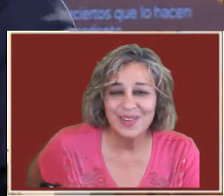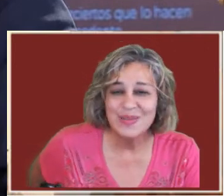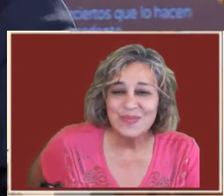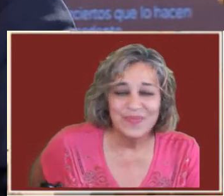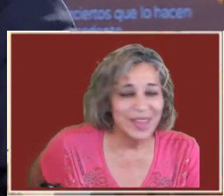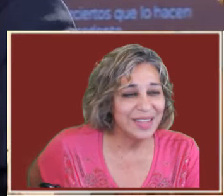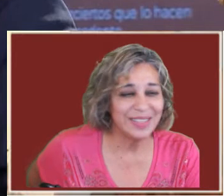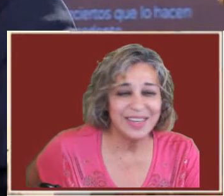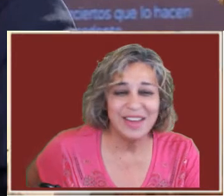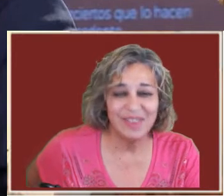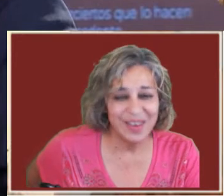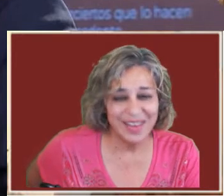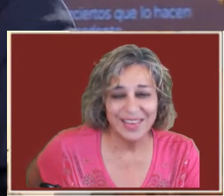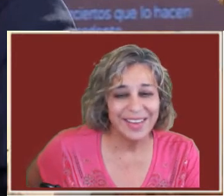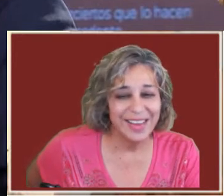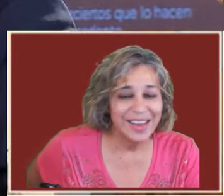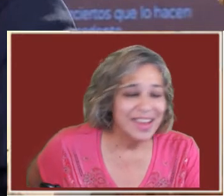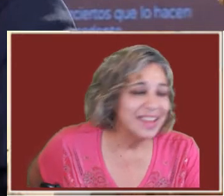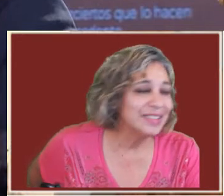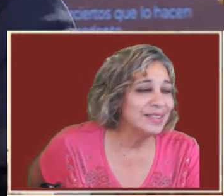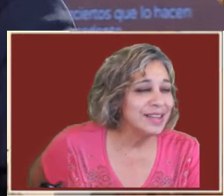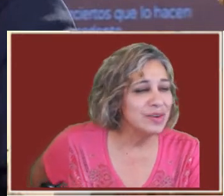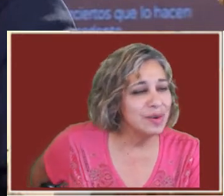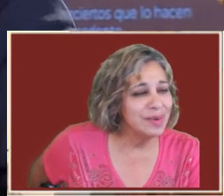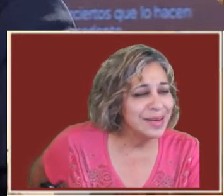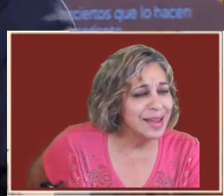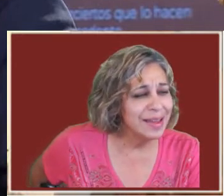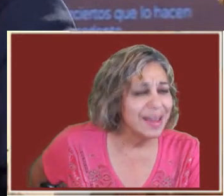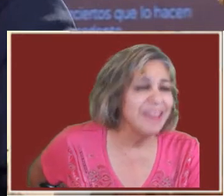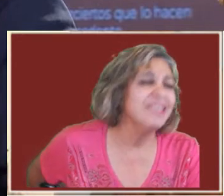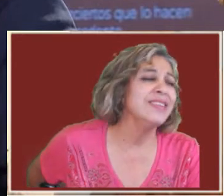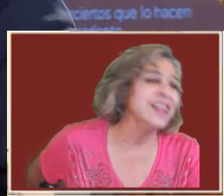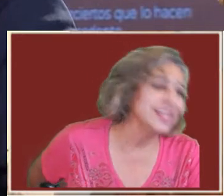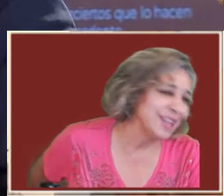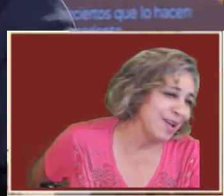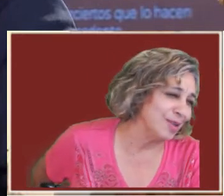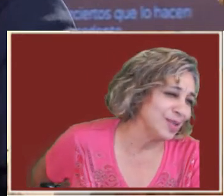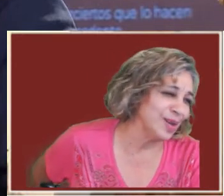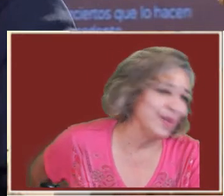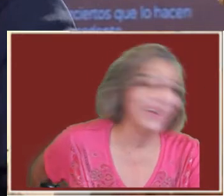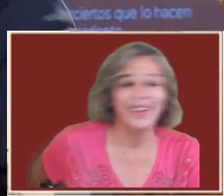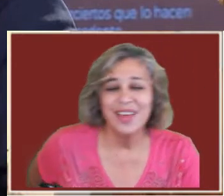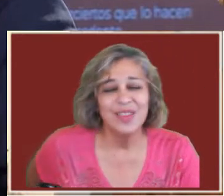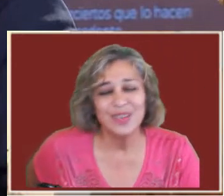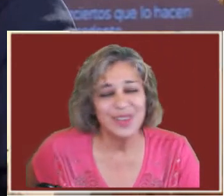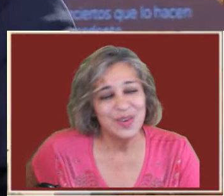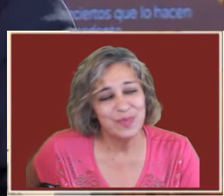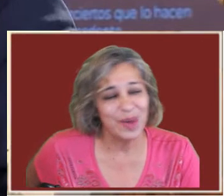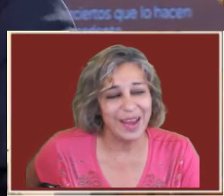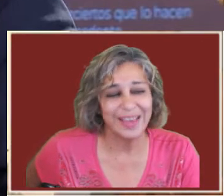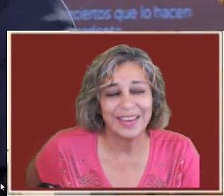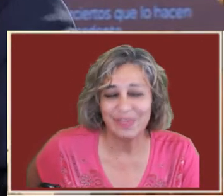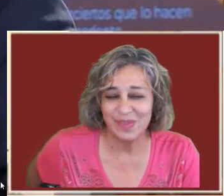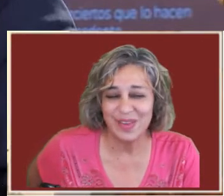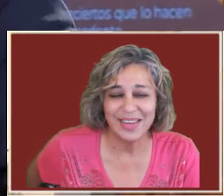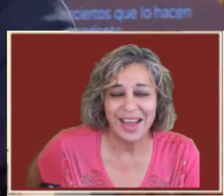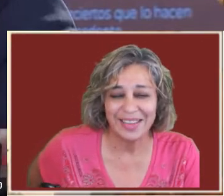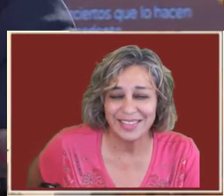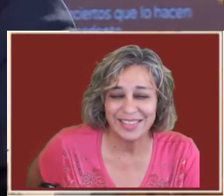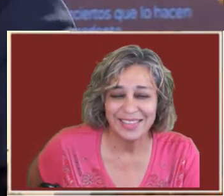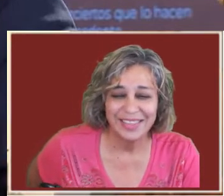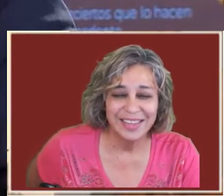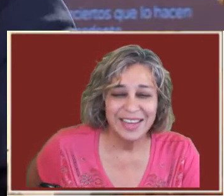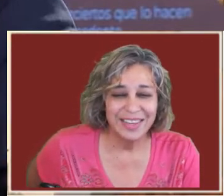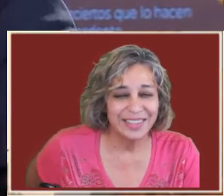AMLO. It's never ending. He says they do it one day, and then the next day also. There's no break from their